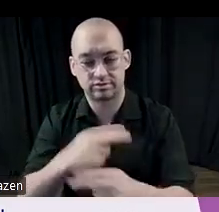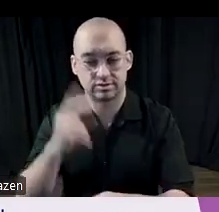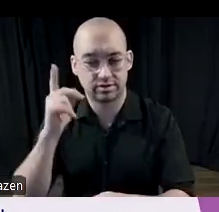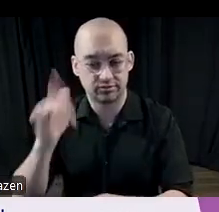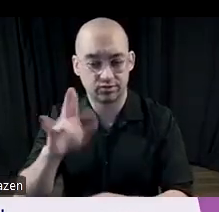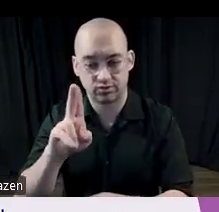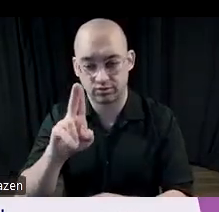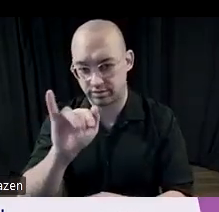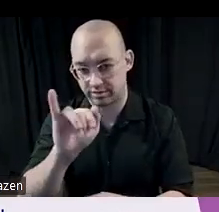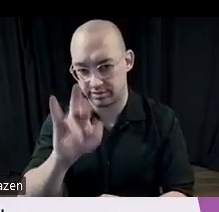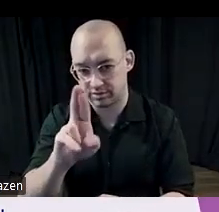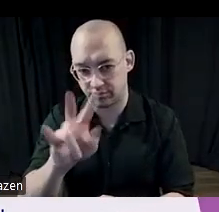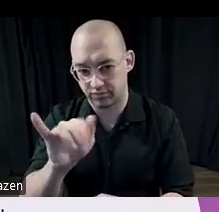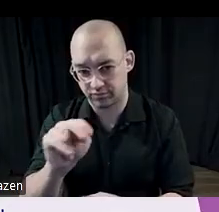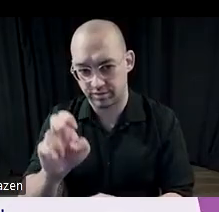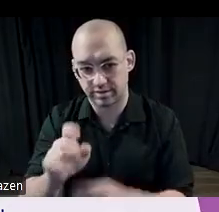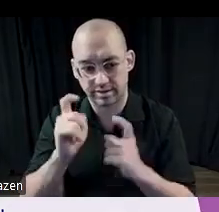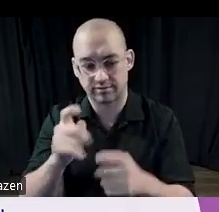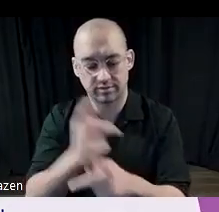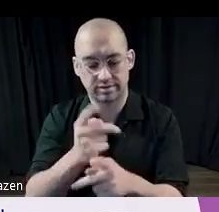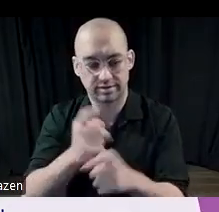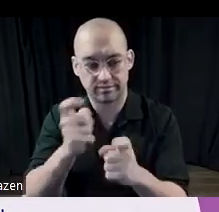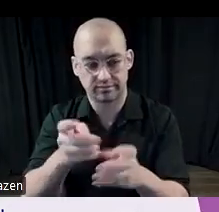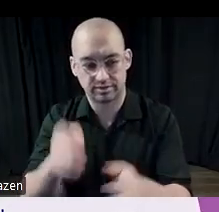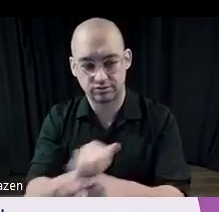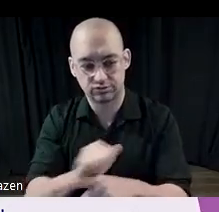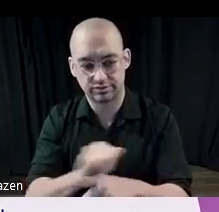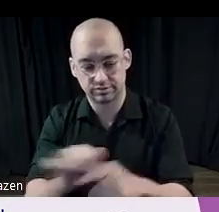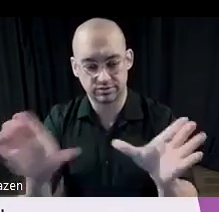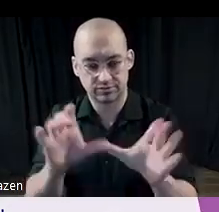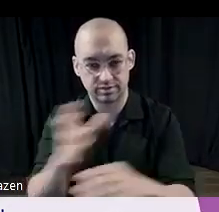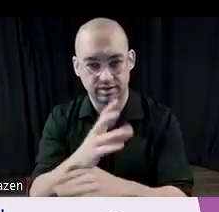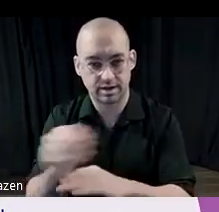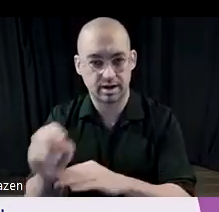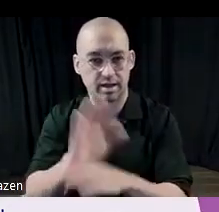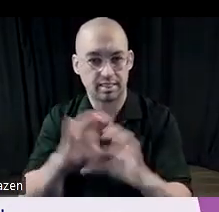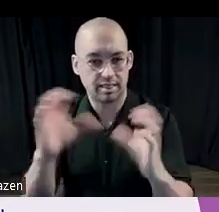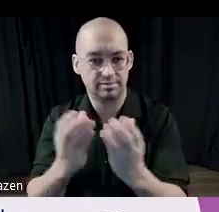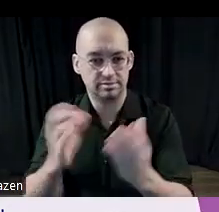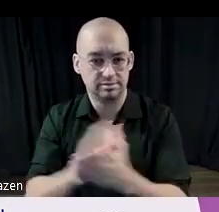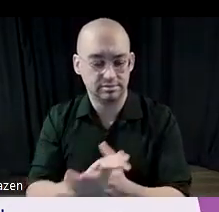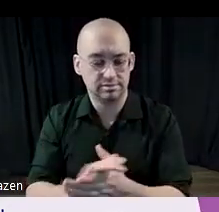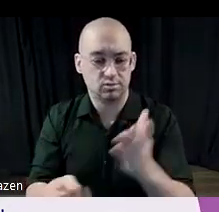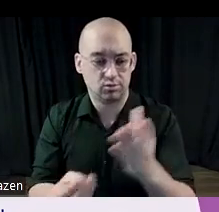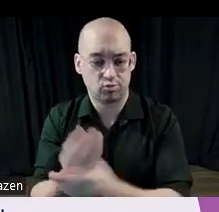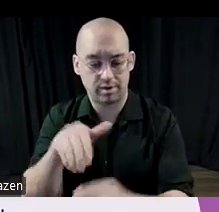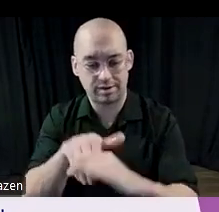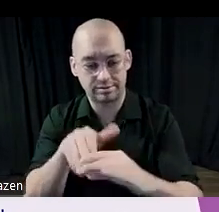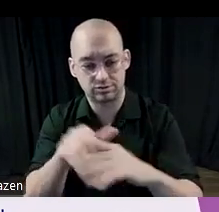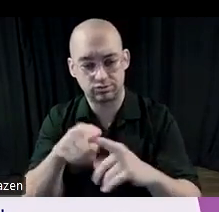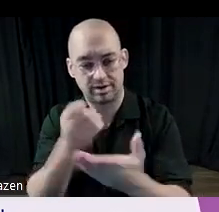to create a caregiver training and certification curriculum. This project aims to expand access to